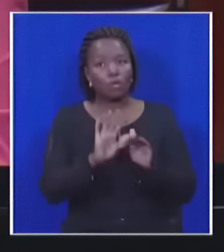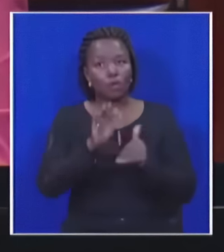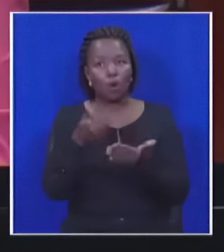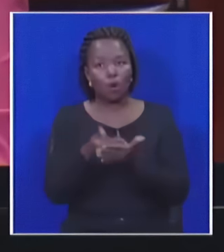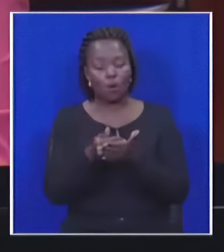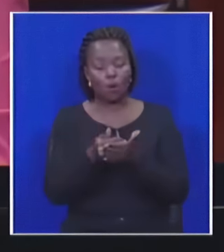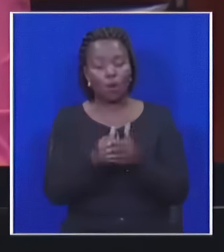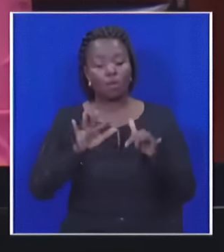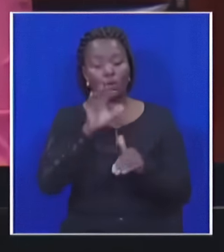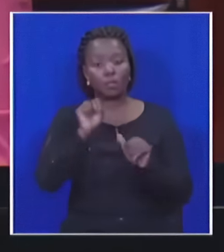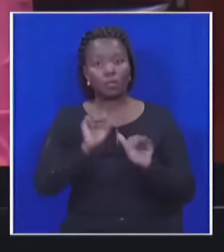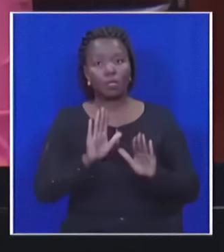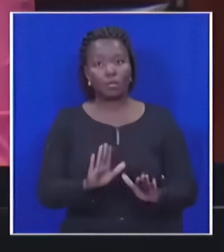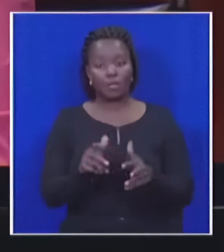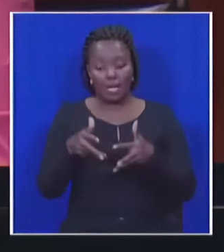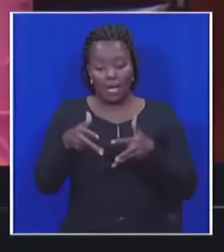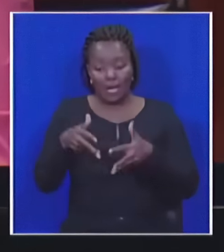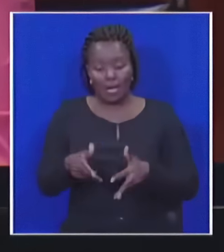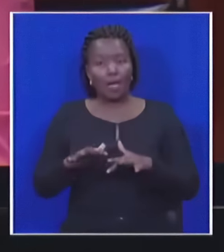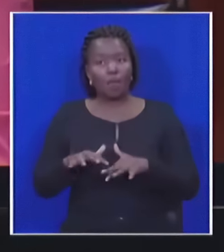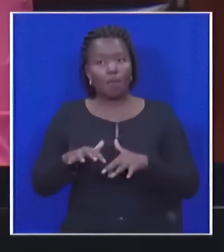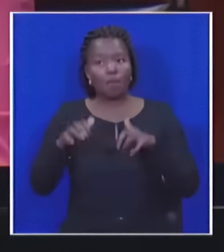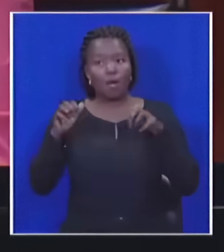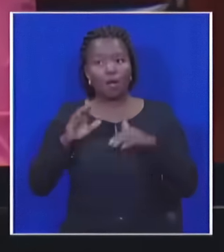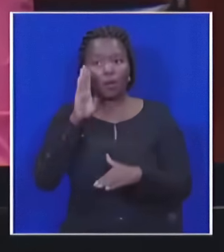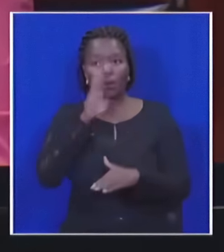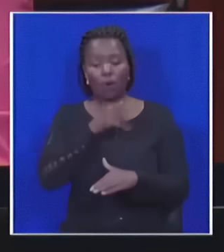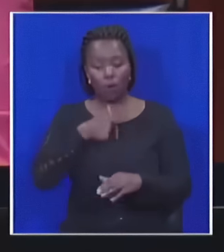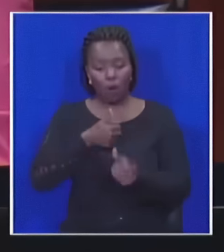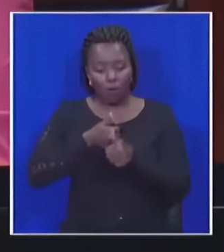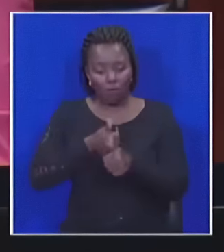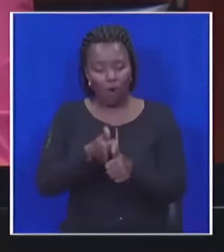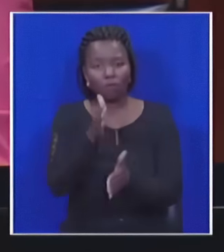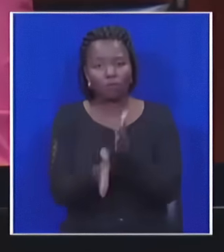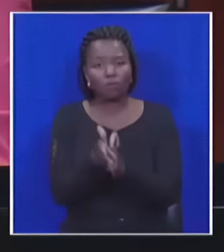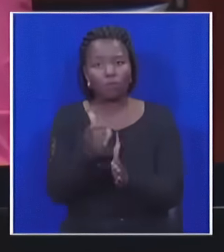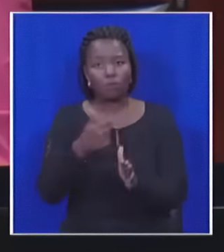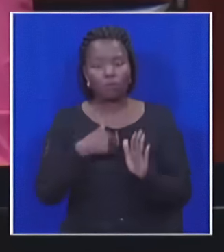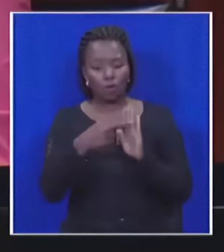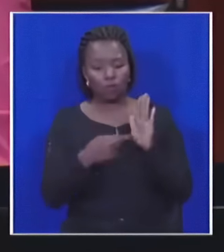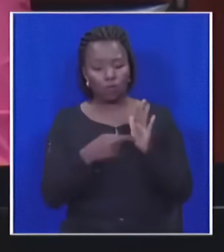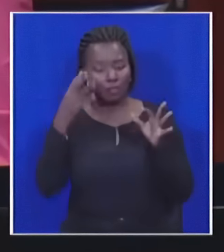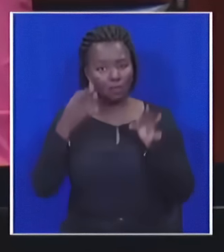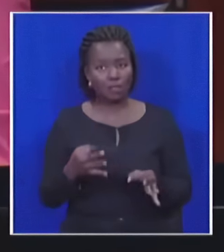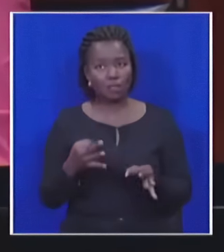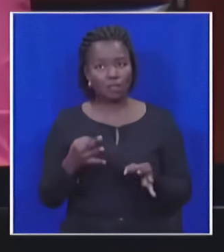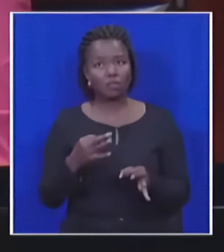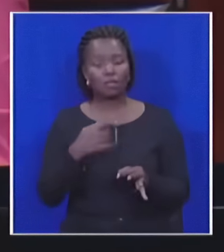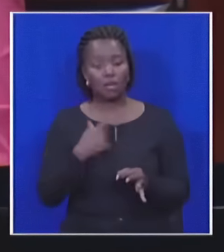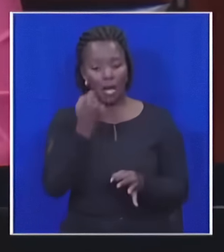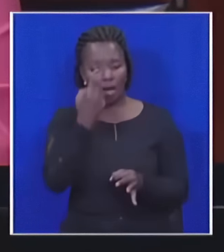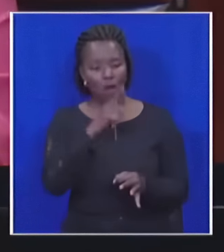country. But in this case, that is why I deferred my ruling on this. And please understand why I did